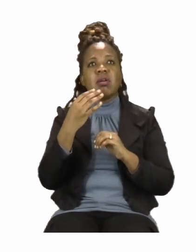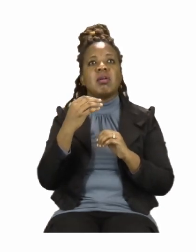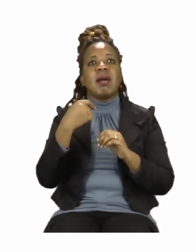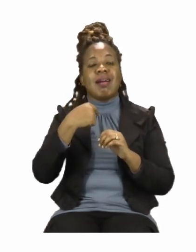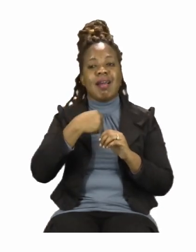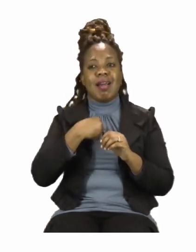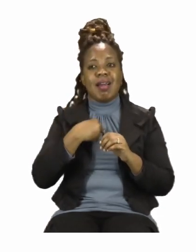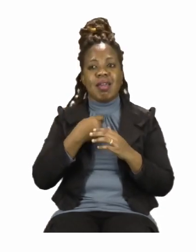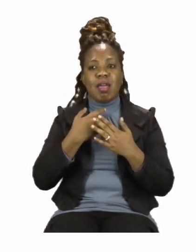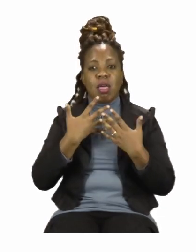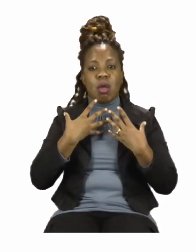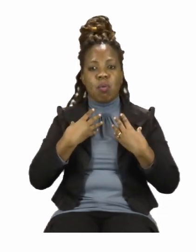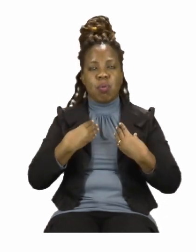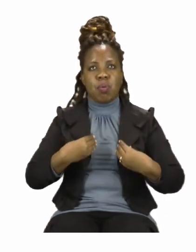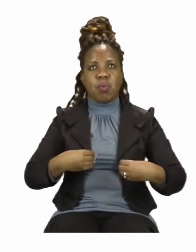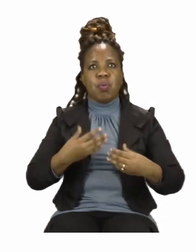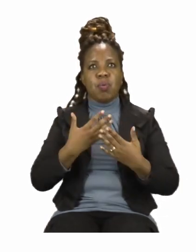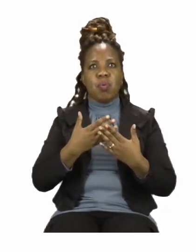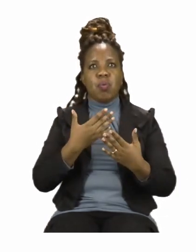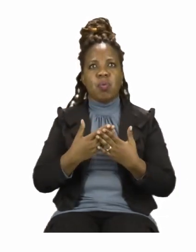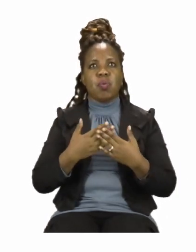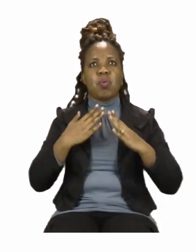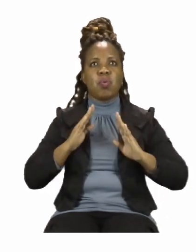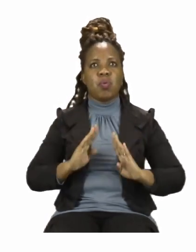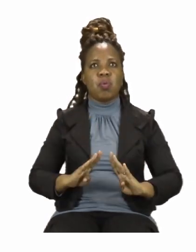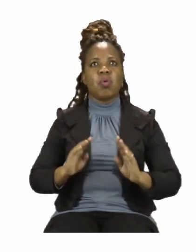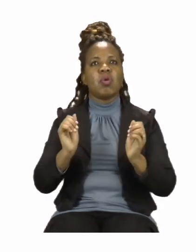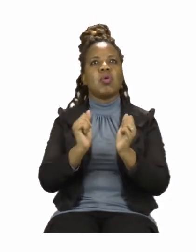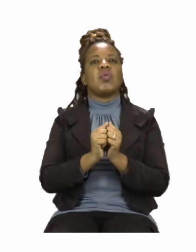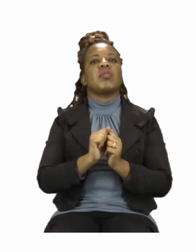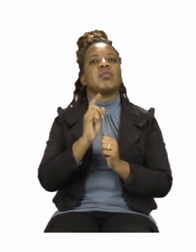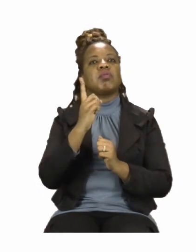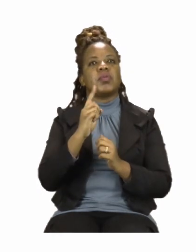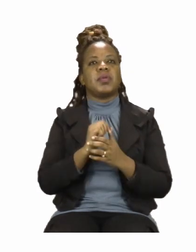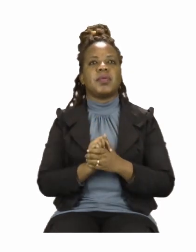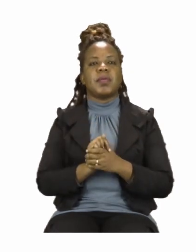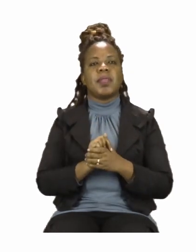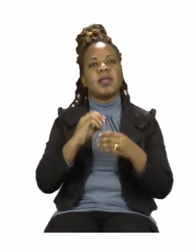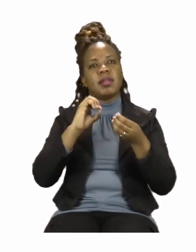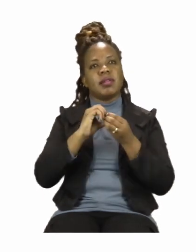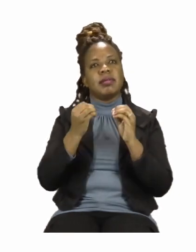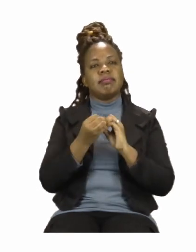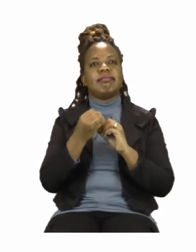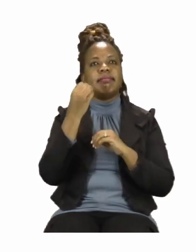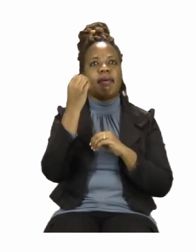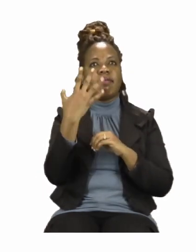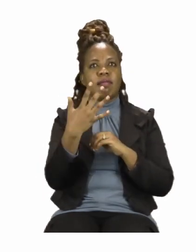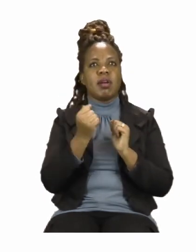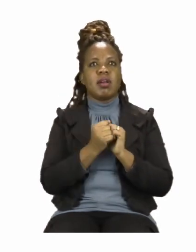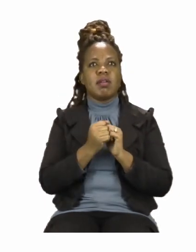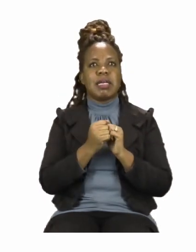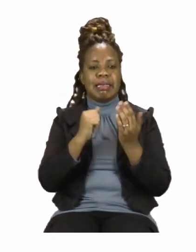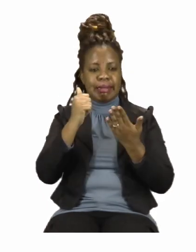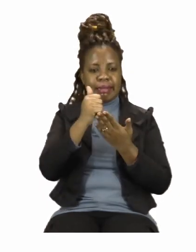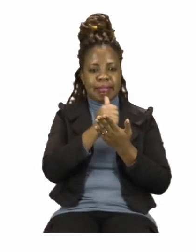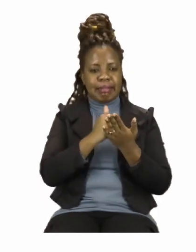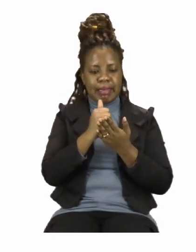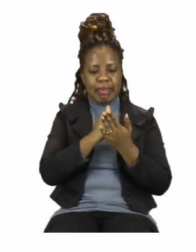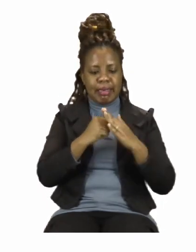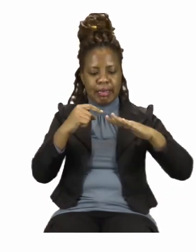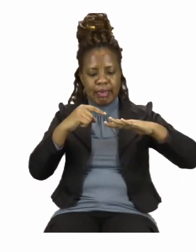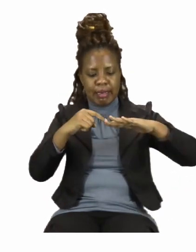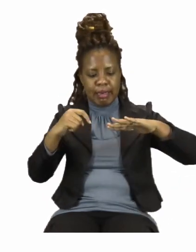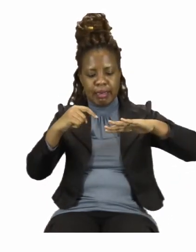a dash. And number 5 says, I clean my nails with a nail